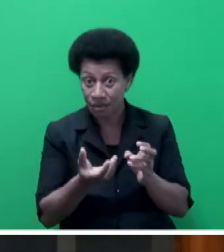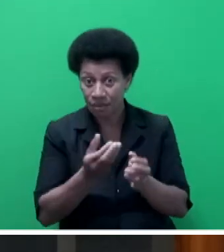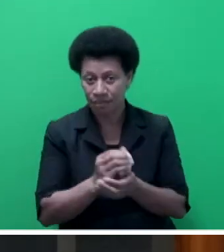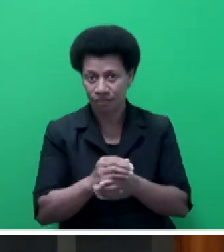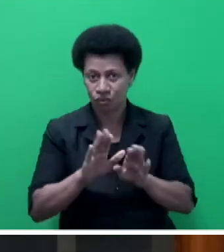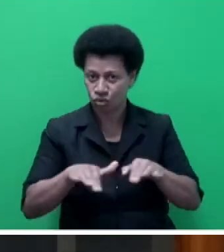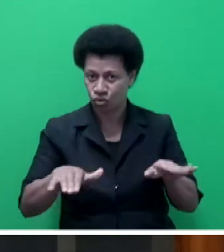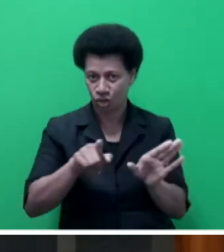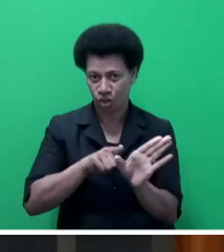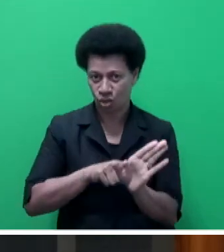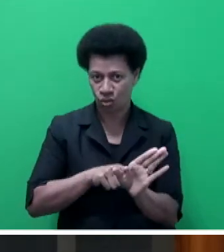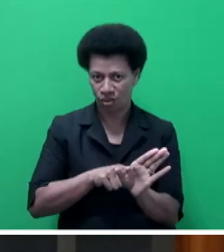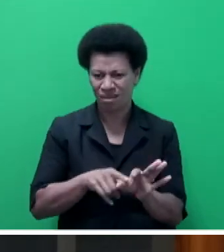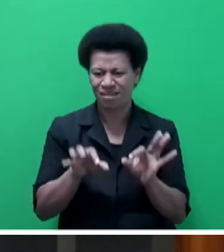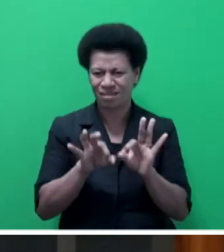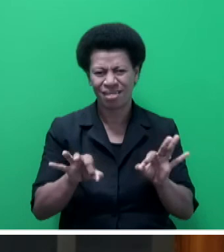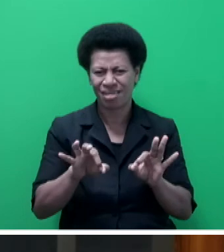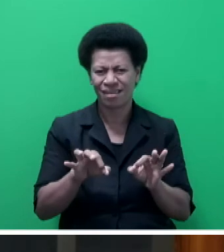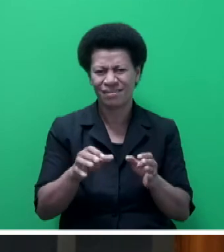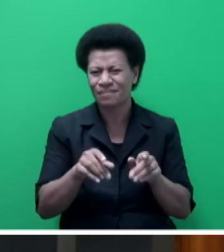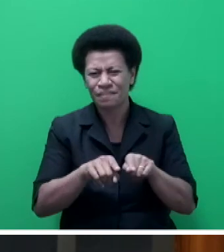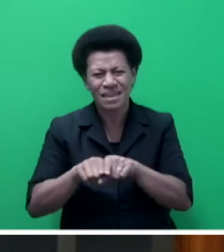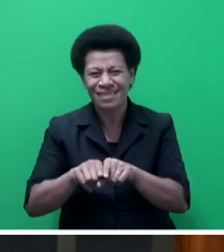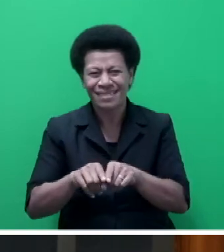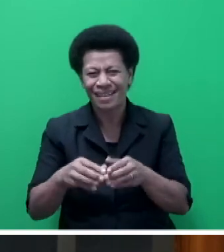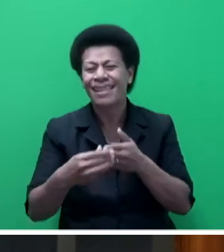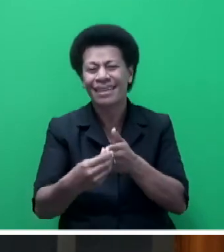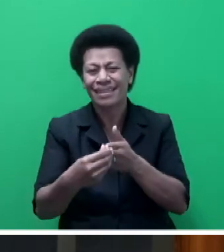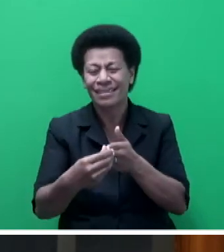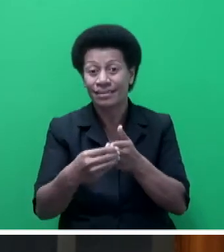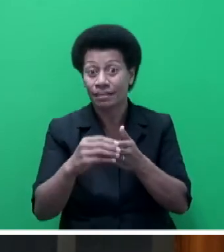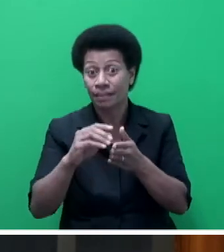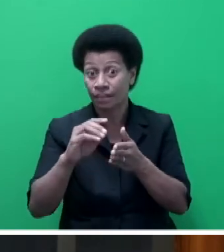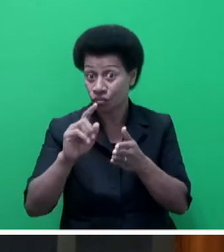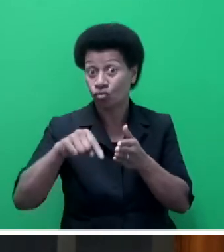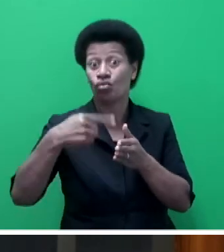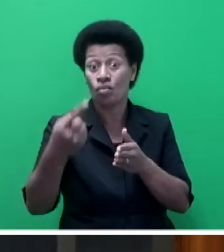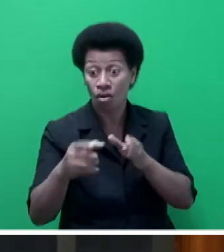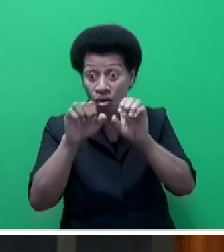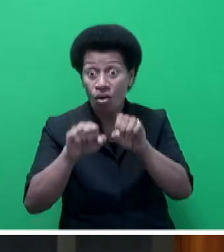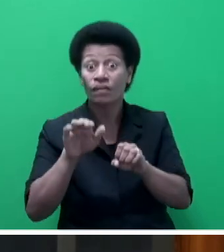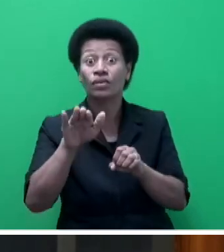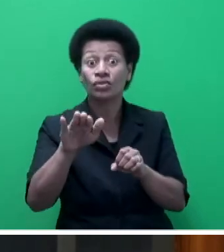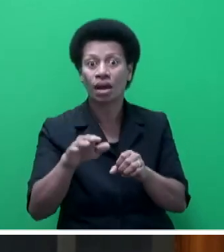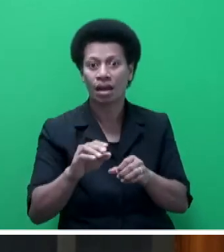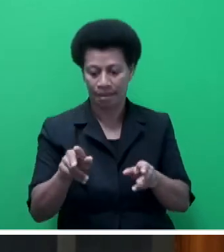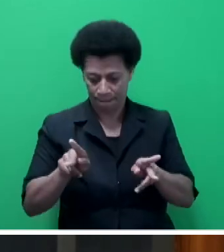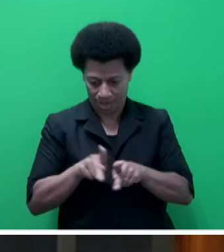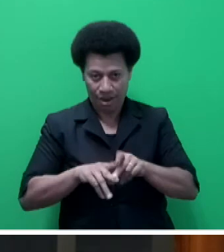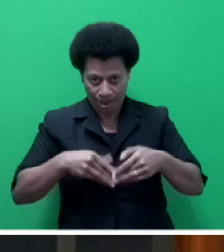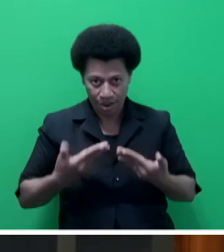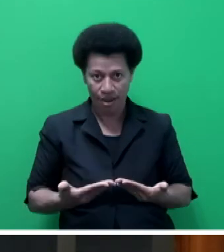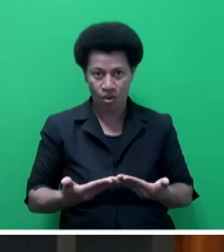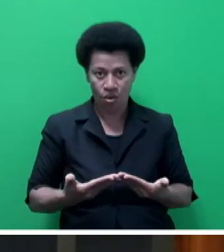children and youth are not just leaders of tomorrow. They are the partners of today. They stand for action and